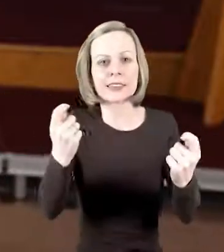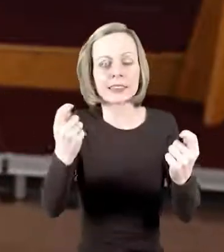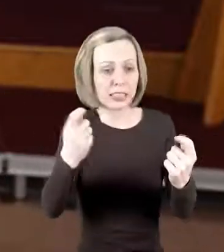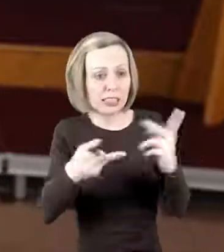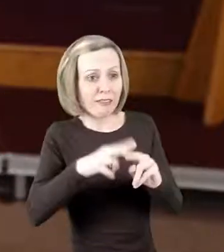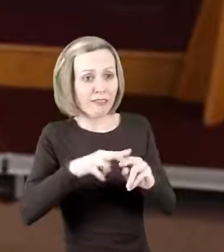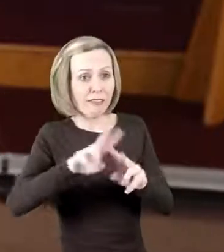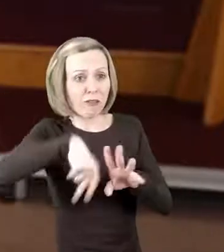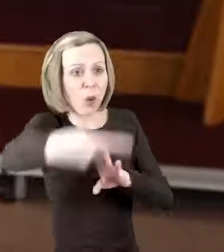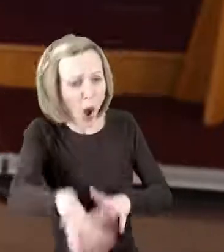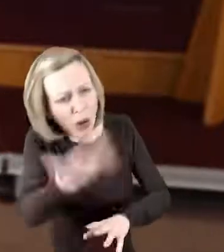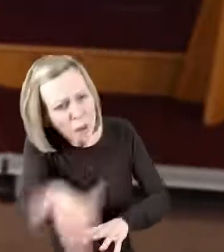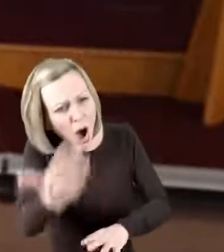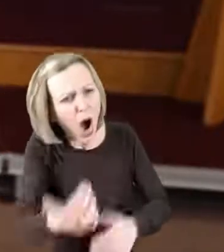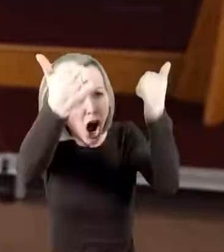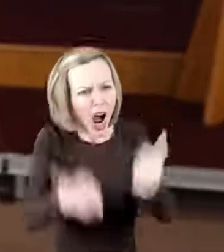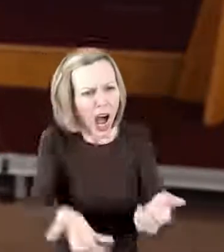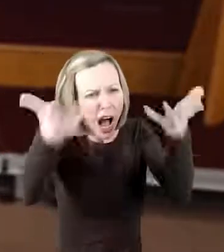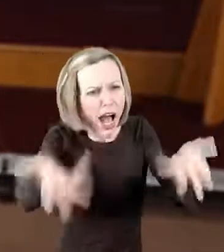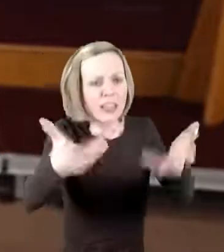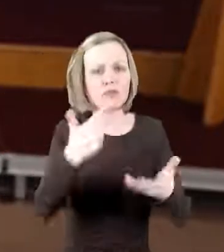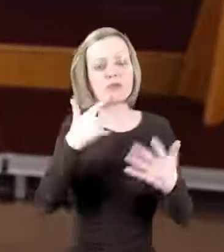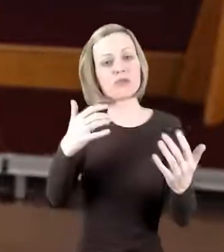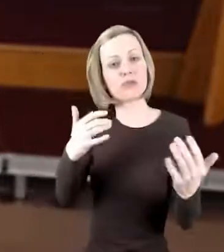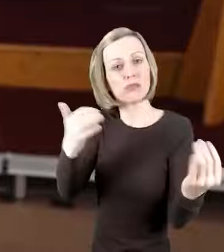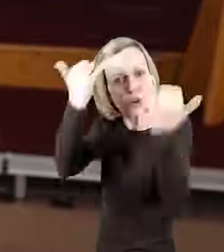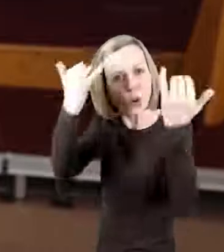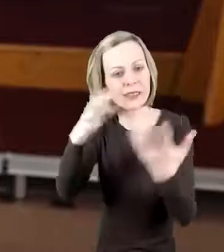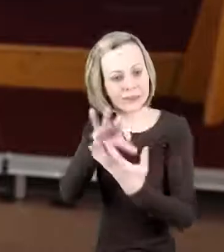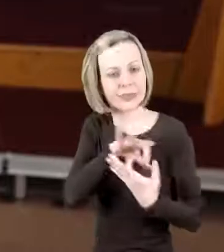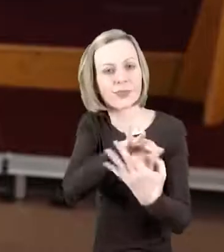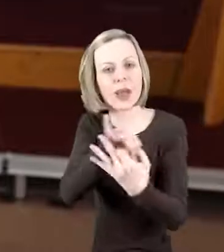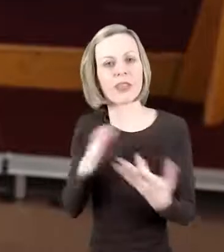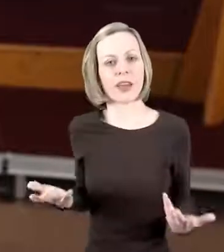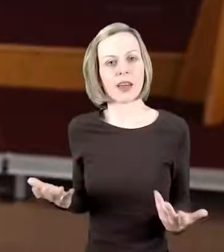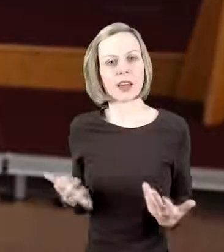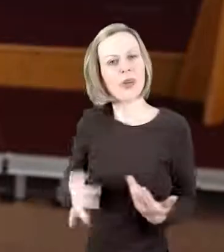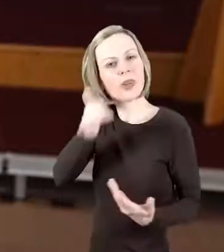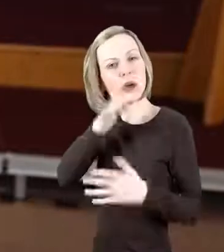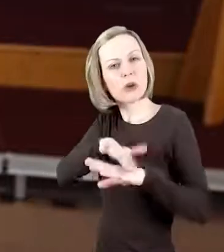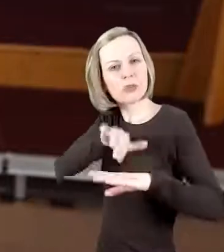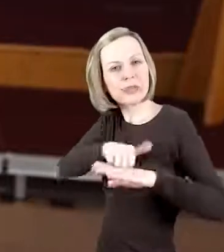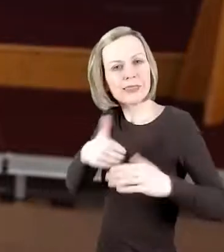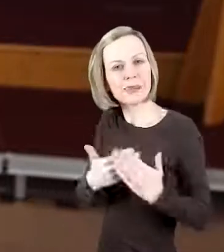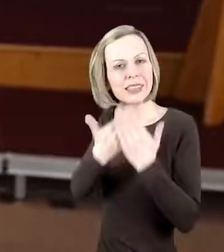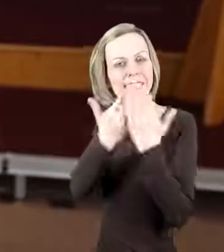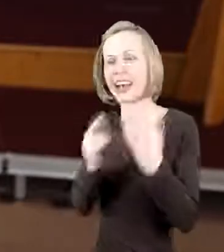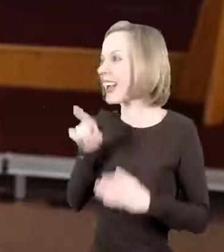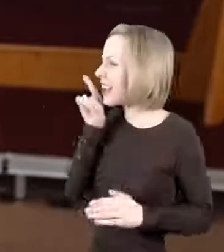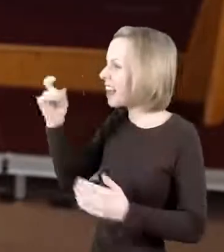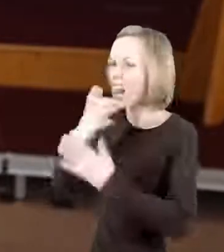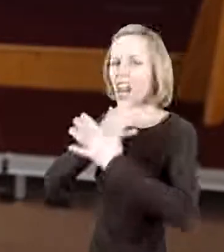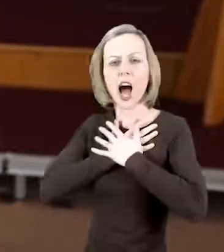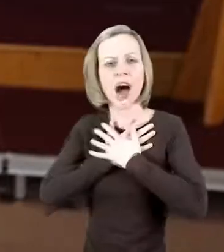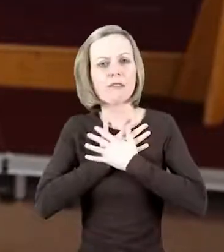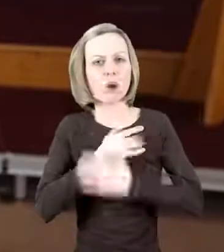lifting us up when we fall, rejoicing in our company. We know this Christmas day that this God